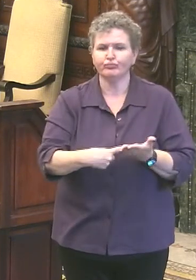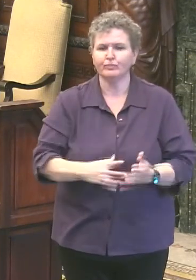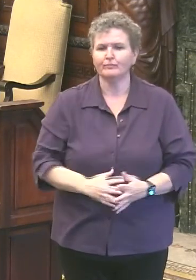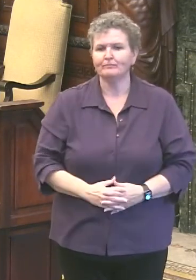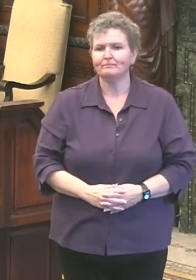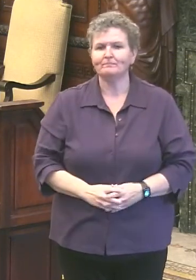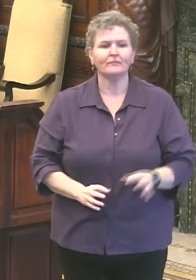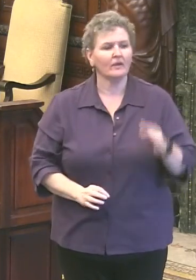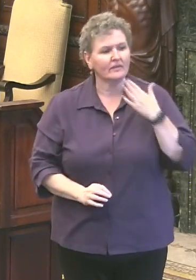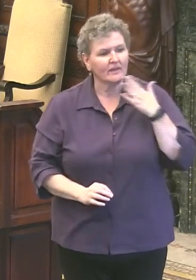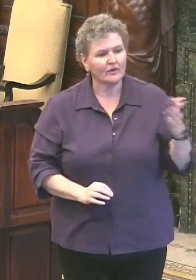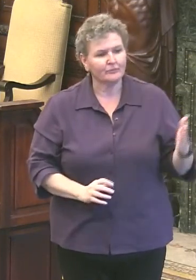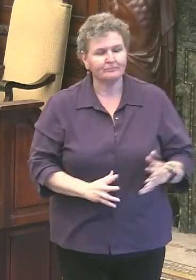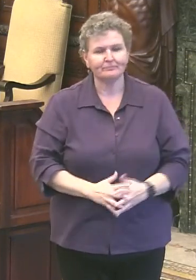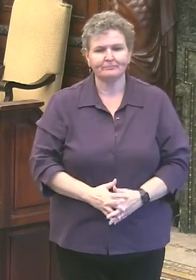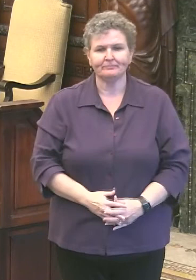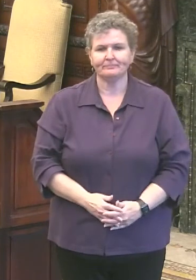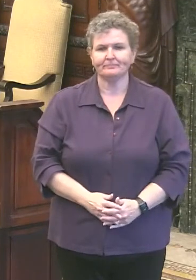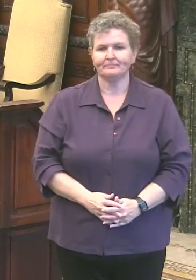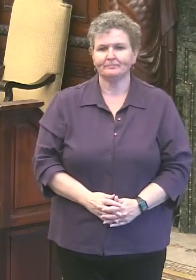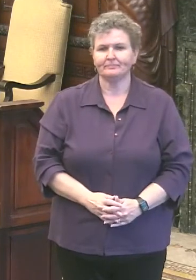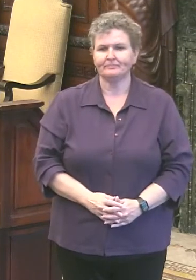you. Brian,